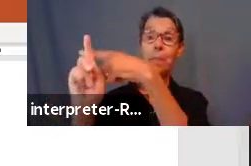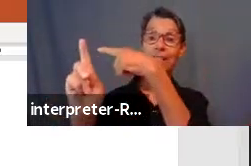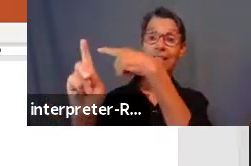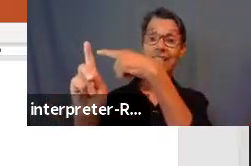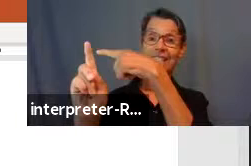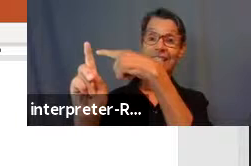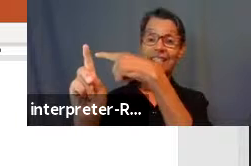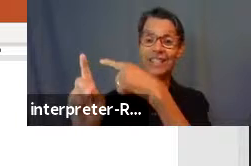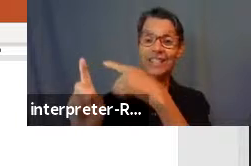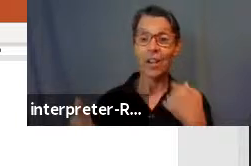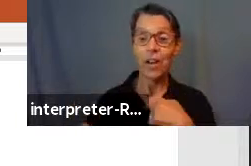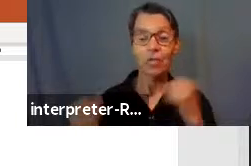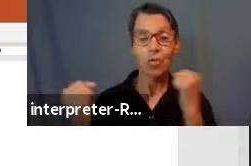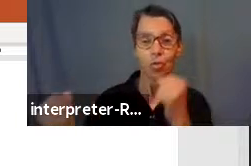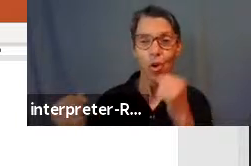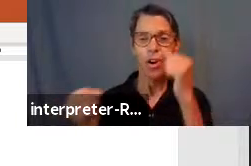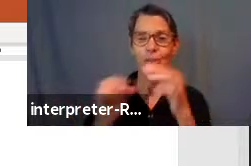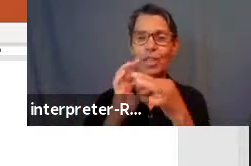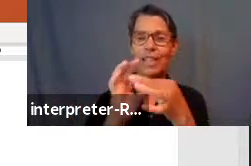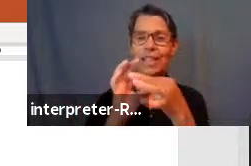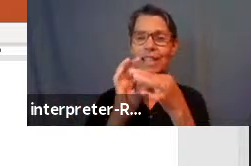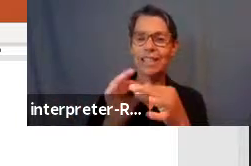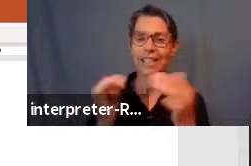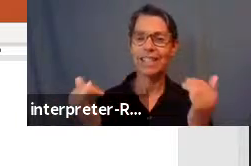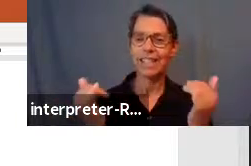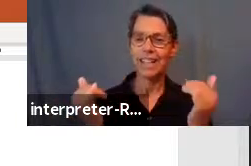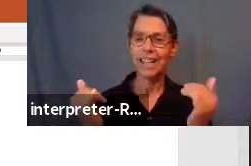relationship line, is that we have stronger relationships now, I